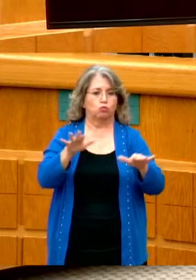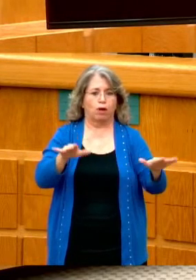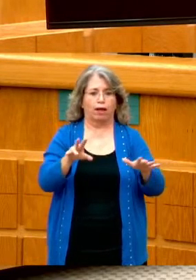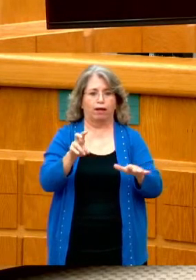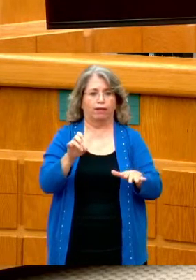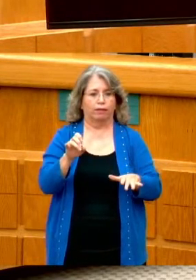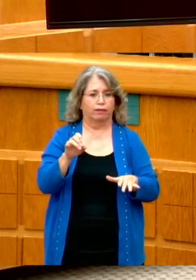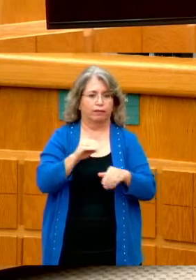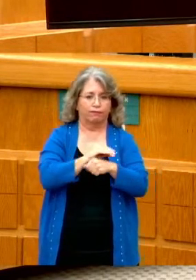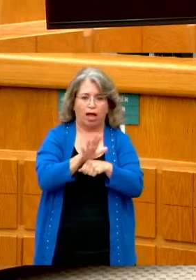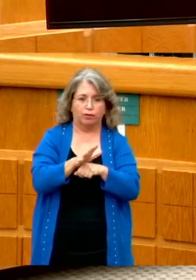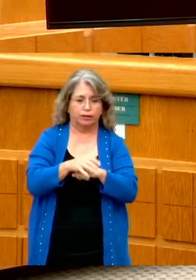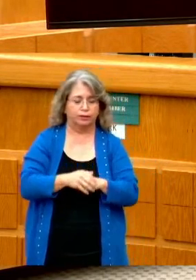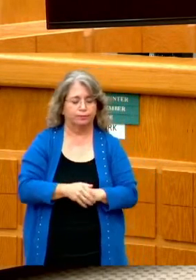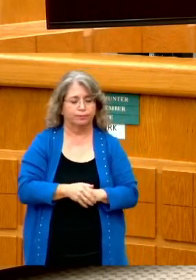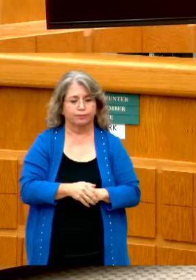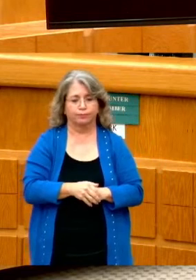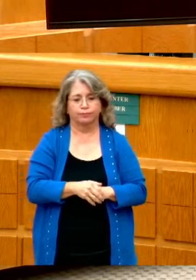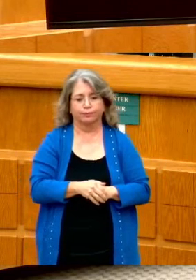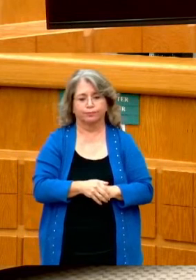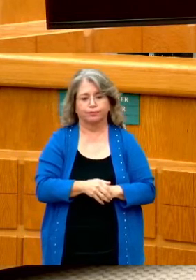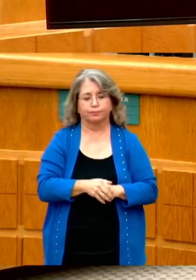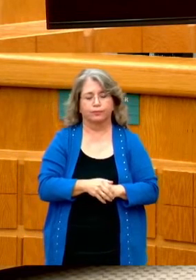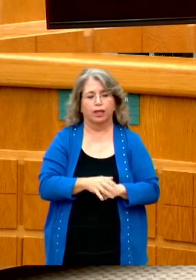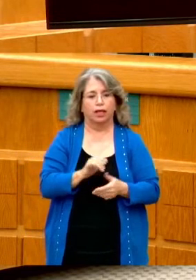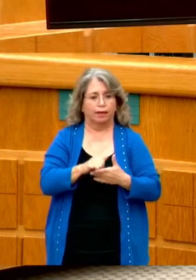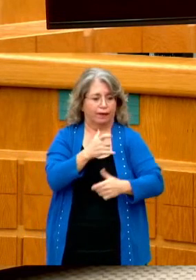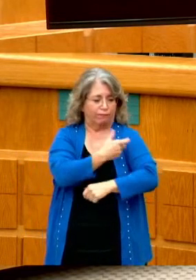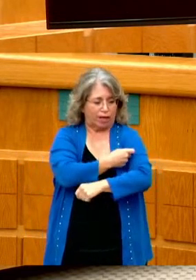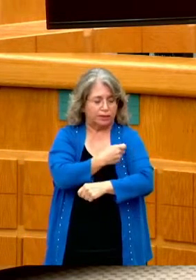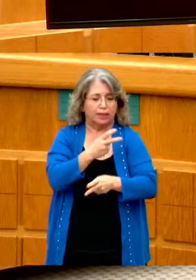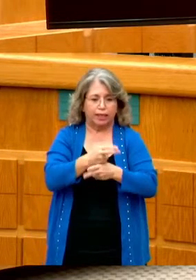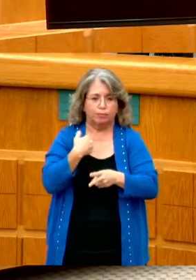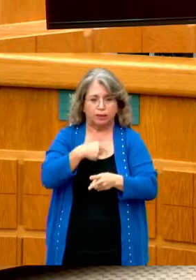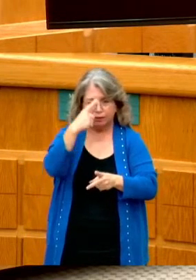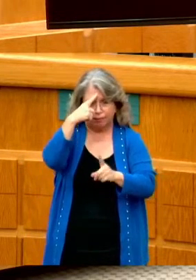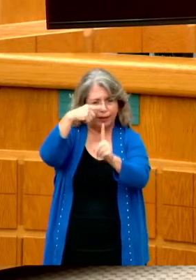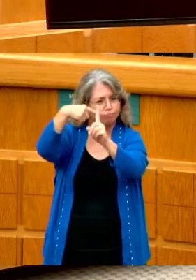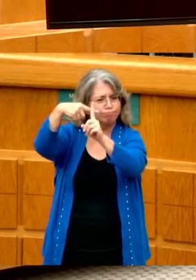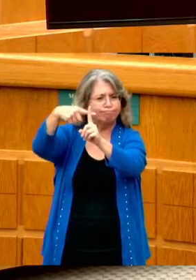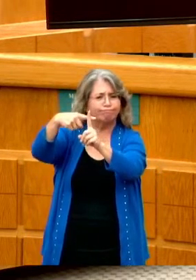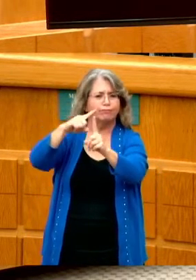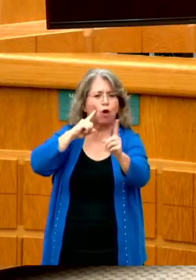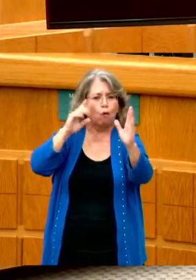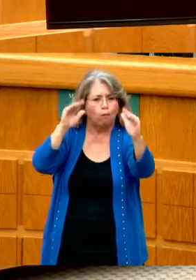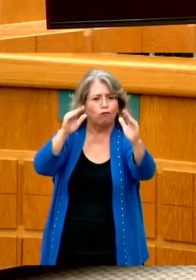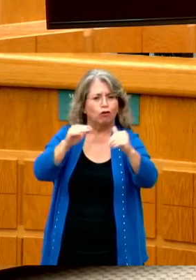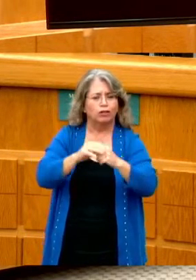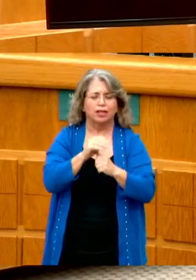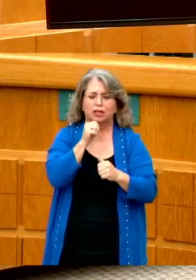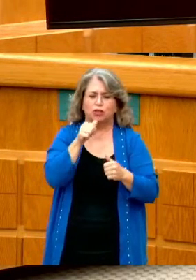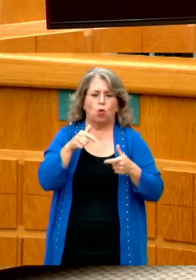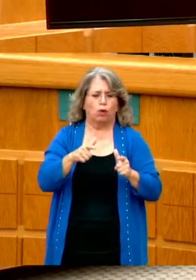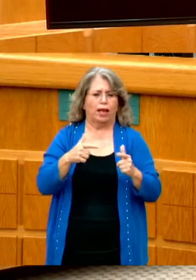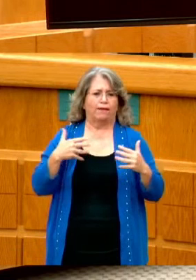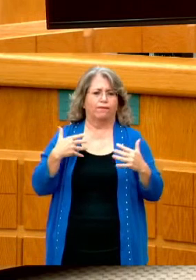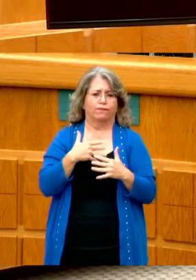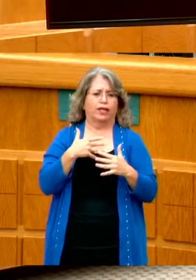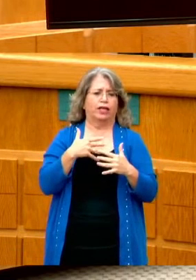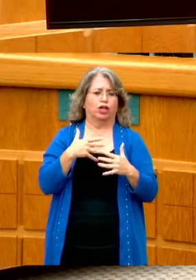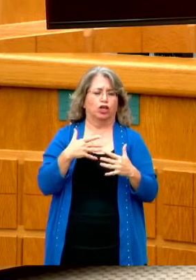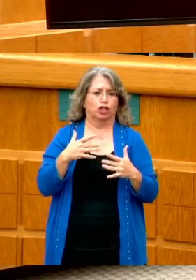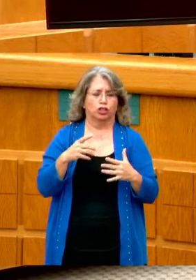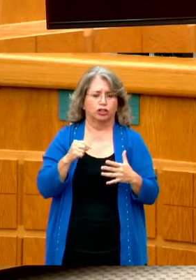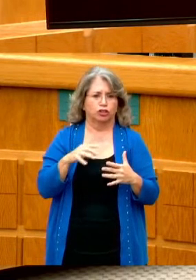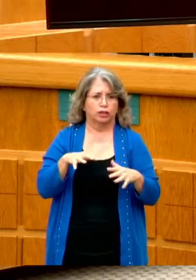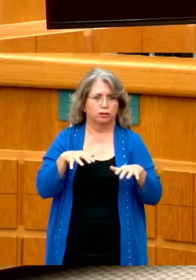virus, offense in the vaccines, keep us optimistic, keep us hopeful, and let's not let fear paralyze us. Let's keep